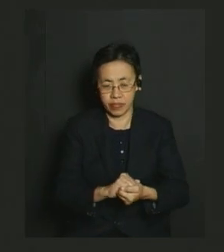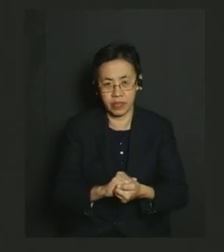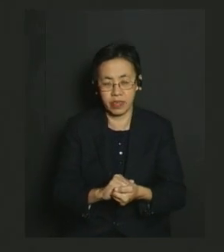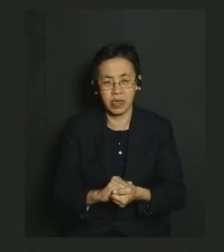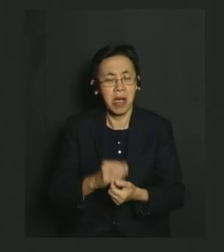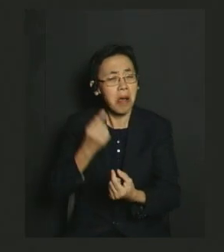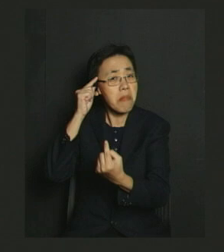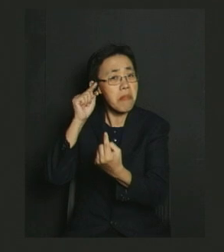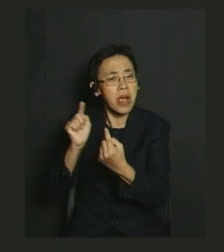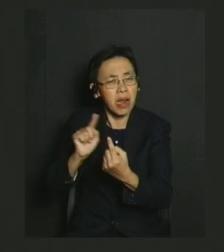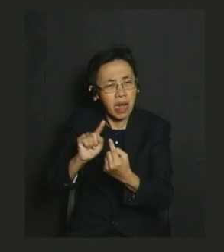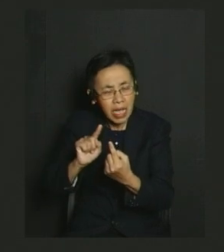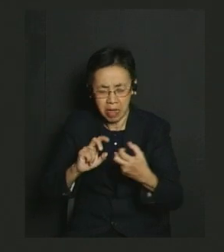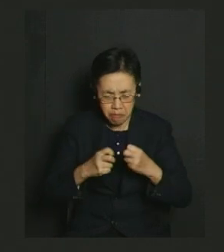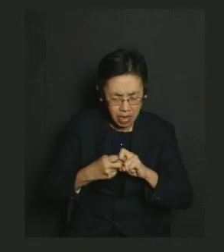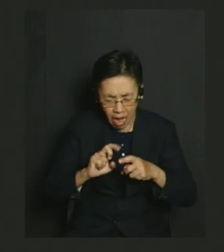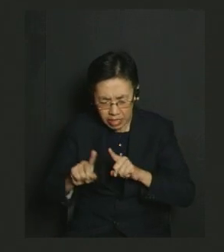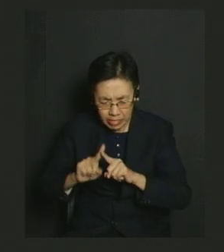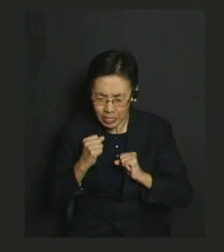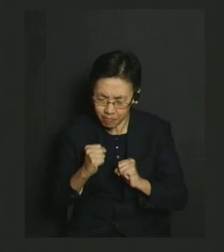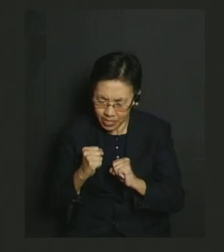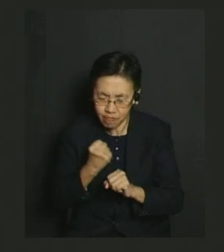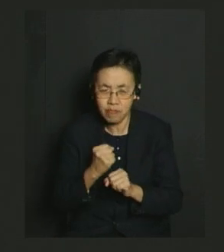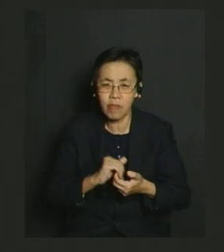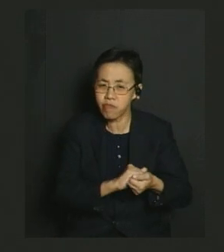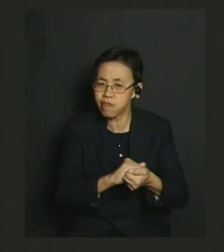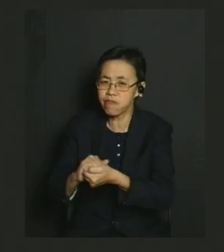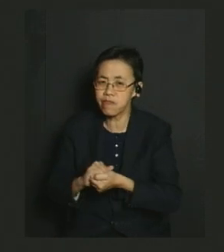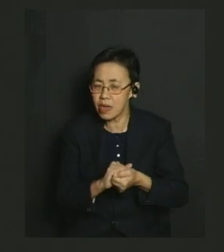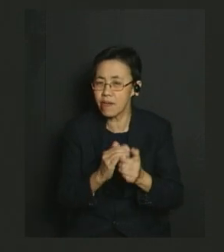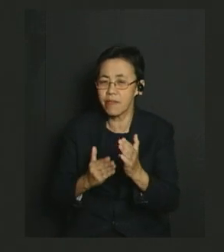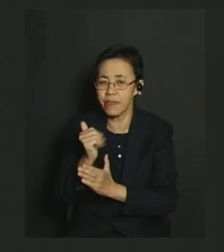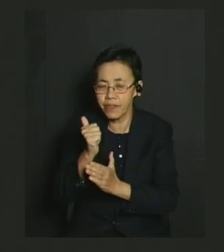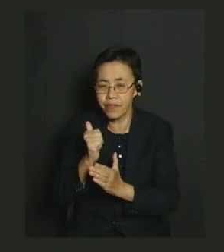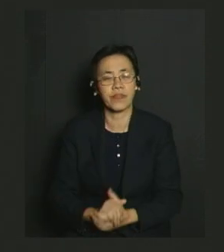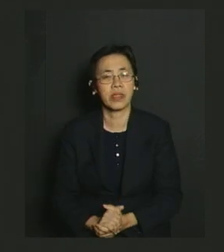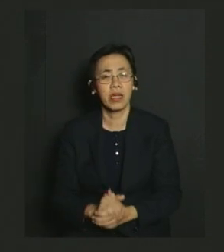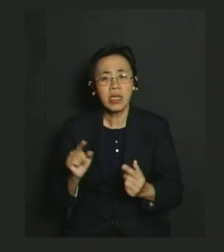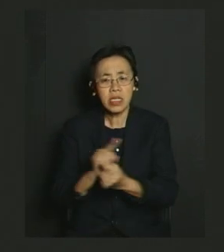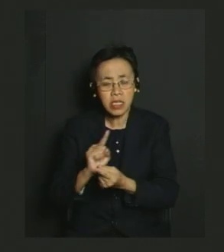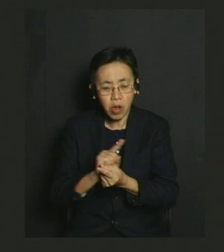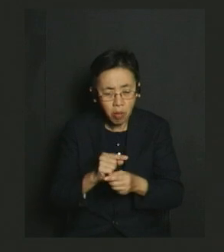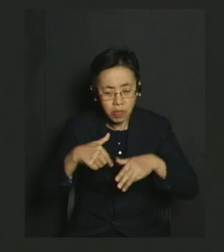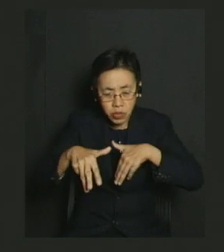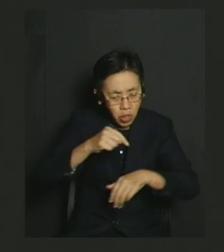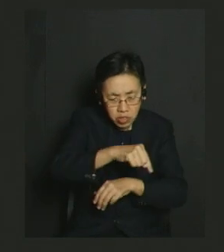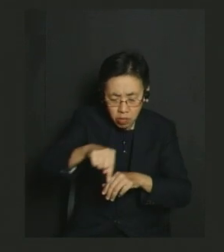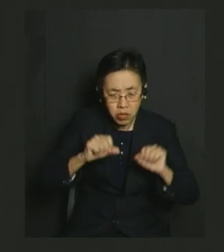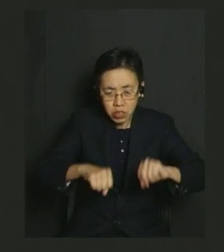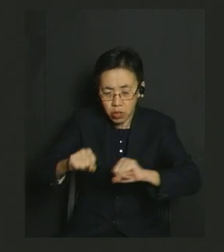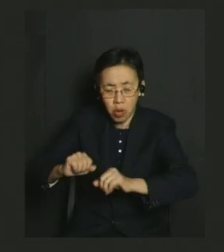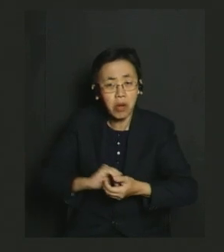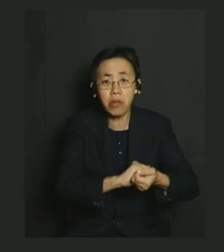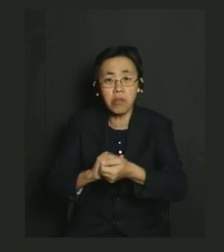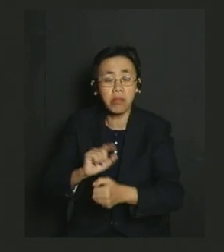So what is a social contract? Social contract is a trust. I mean, you know, if you have a trust between people to people, you can